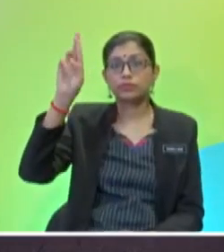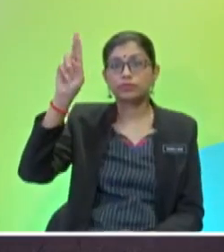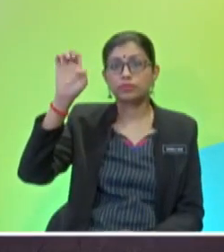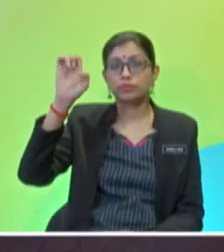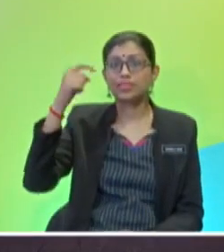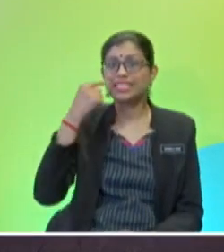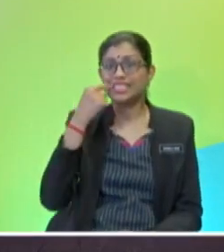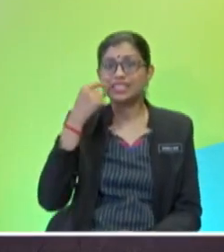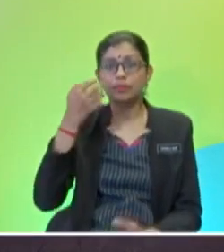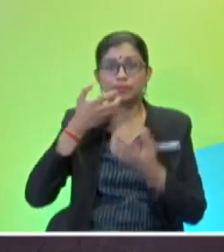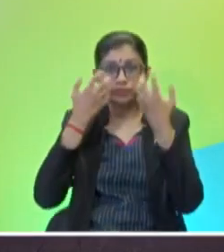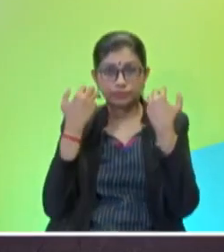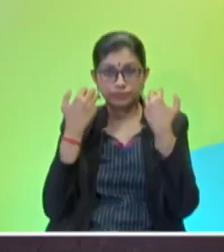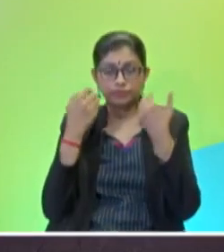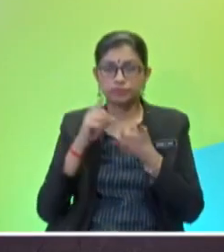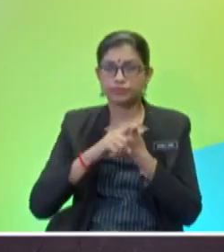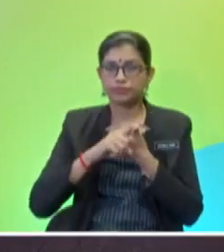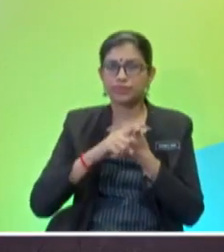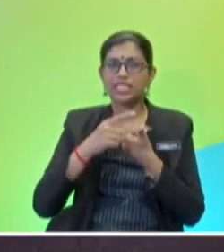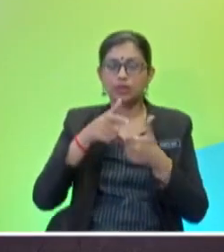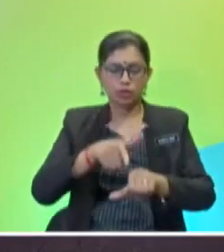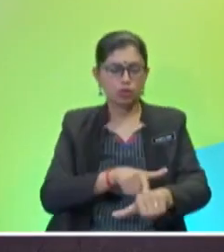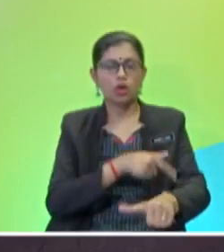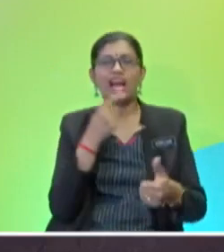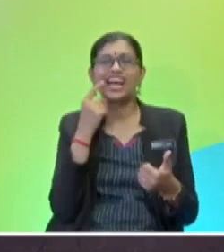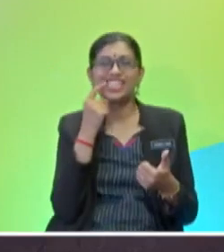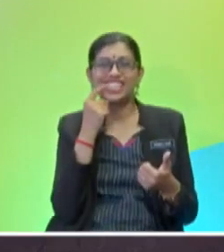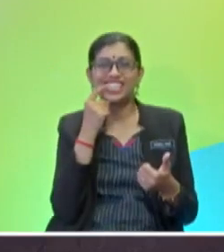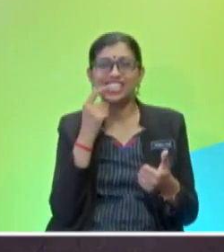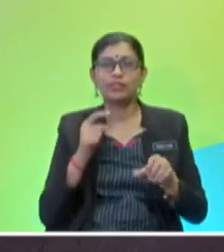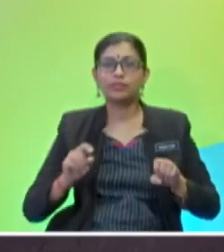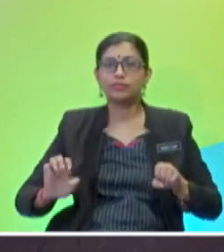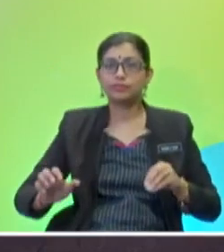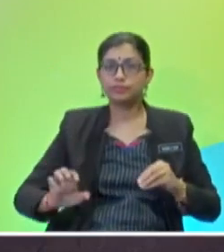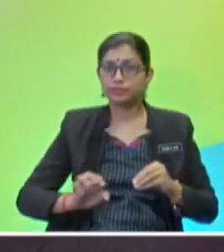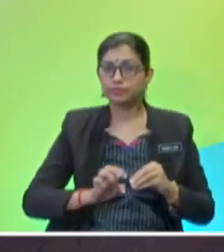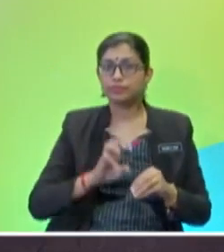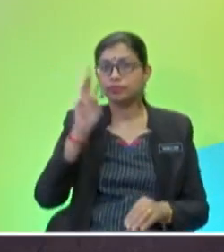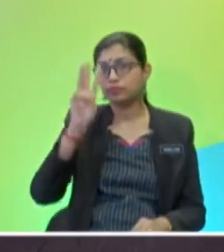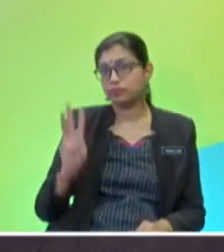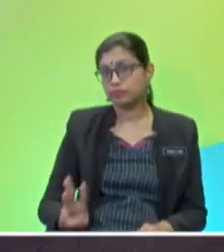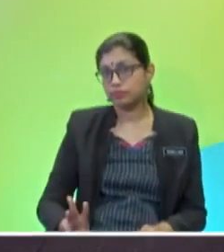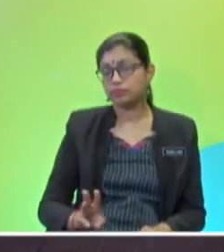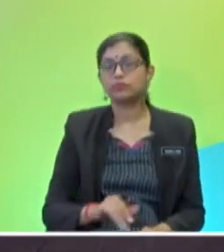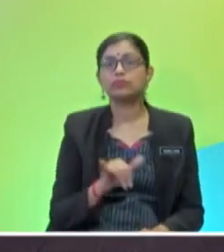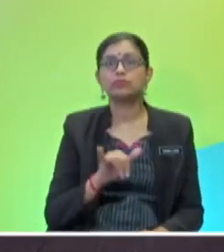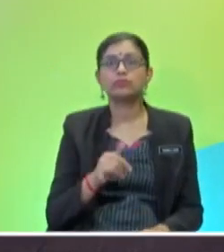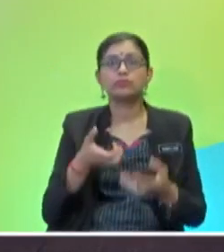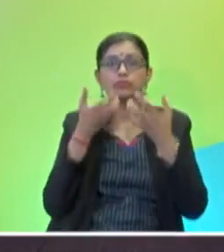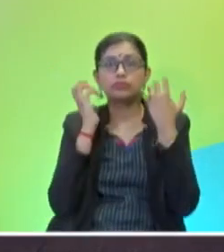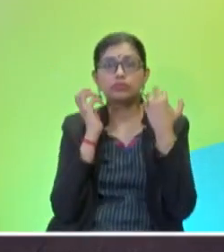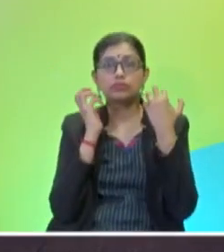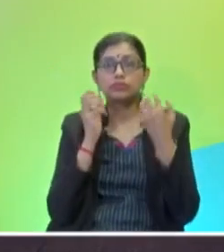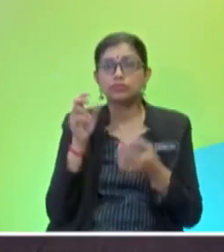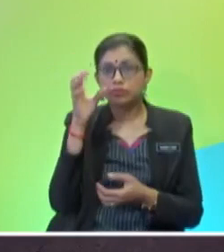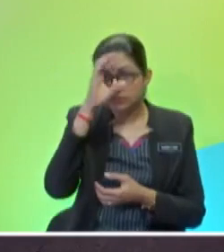teeth. They were extinct That's due fine. to extreme weather change. Yes. They look like a tiger, so let me just see which one it is.